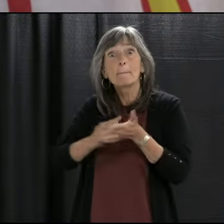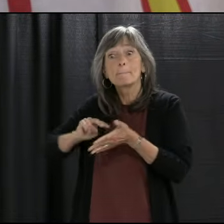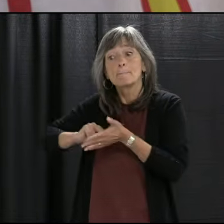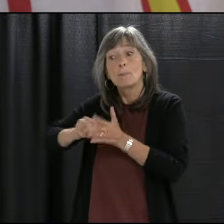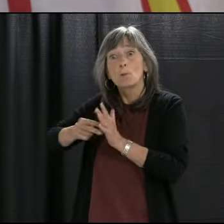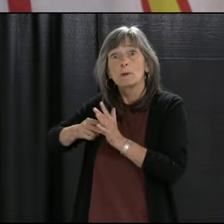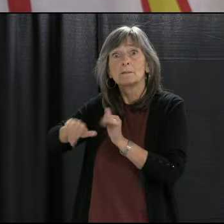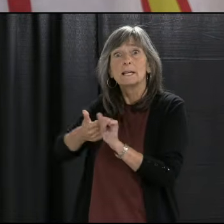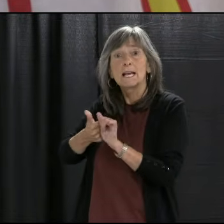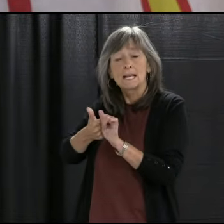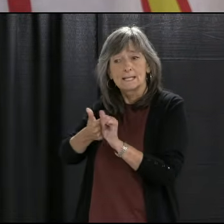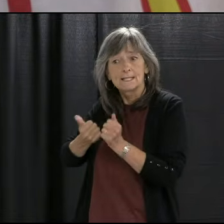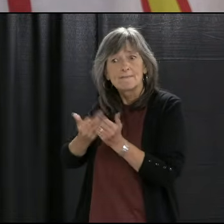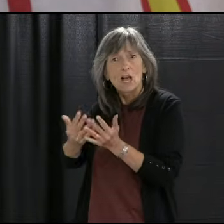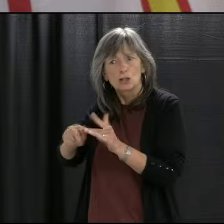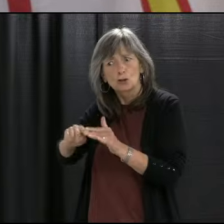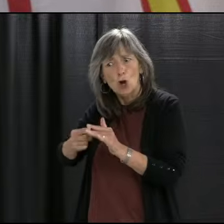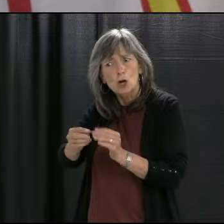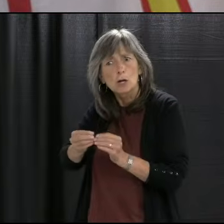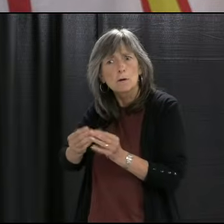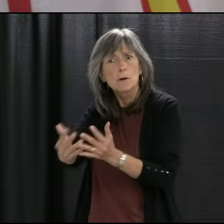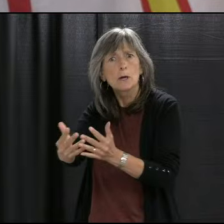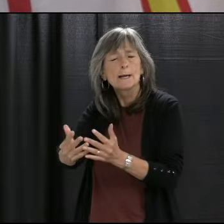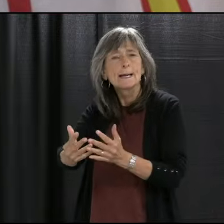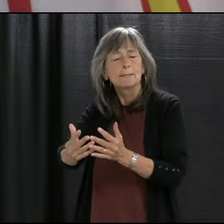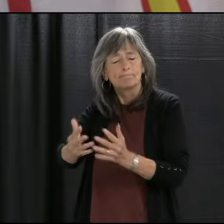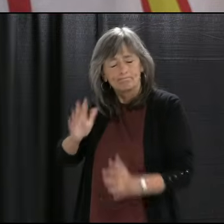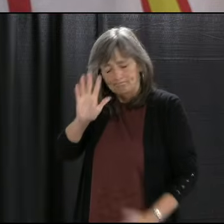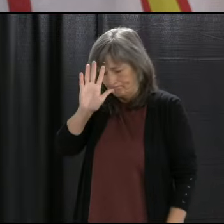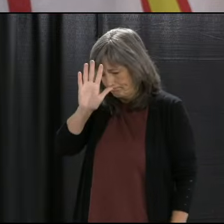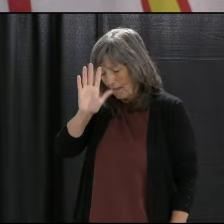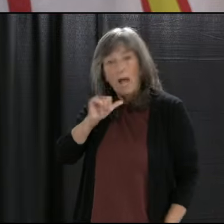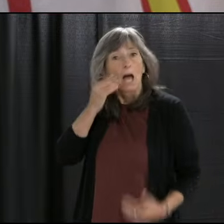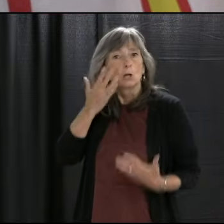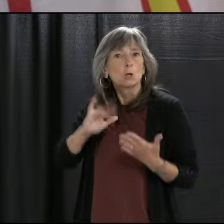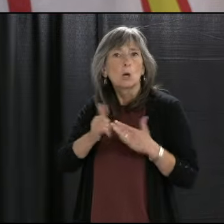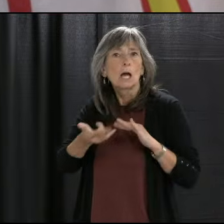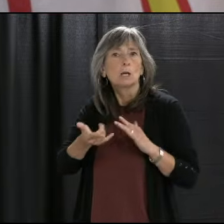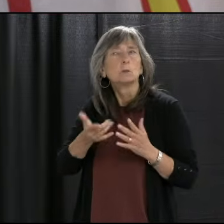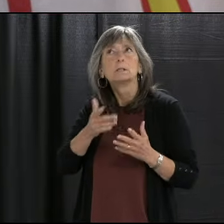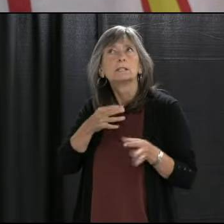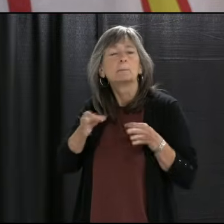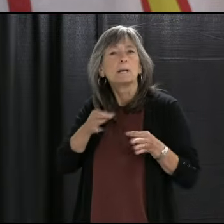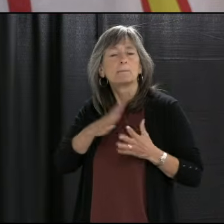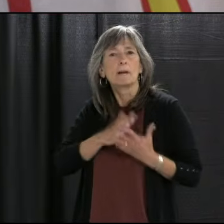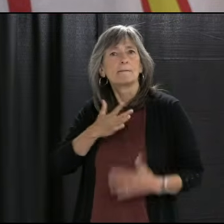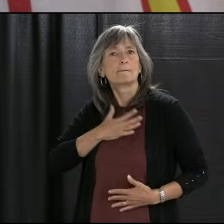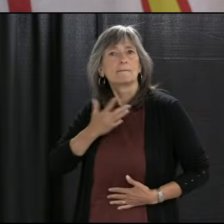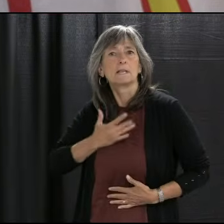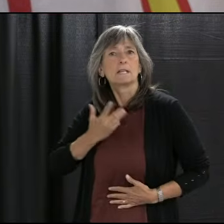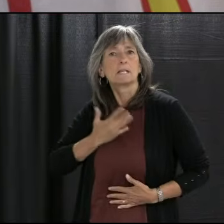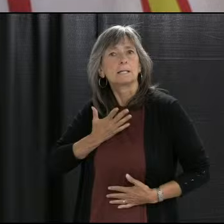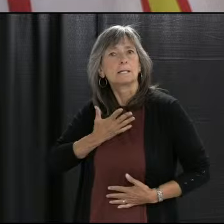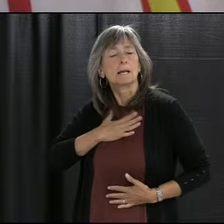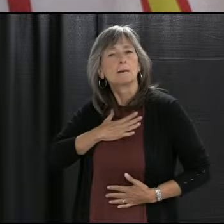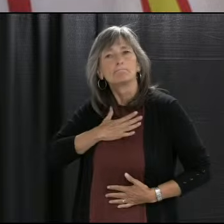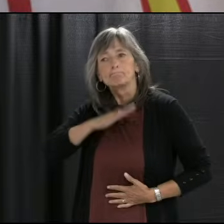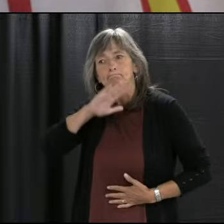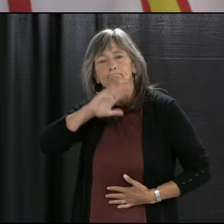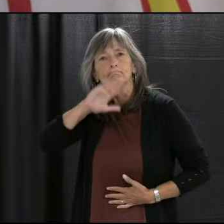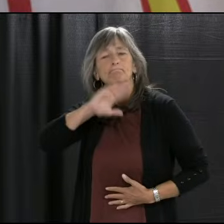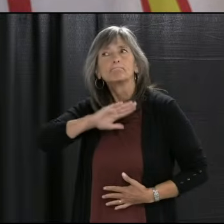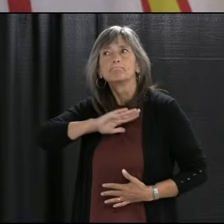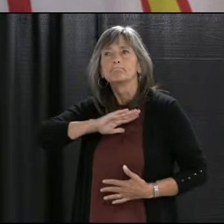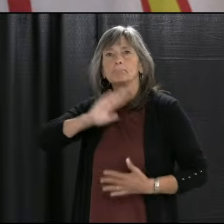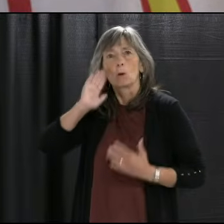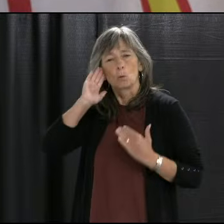know the word that I can use to say how I feel about this. Beyond troubled and frustrated that this is reckless and